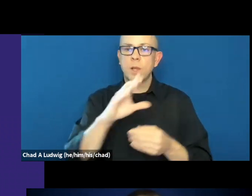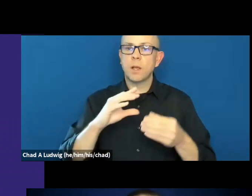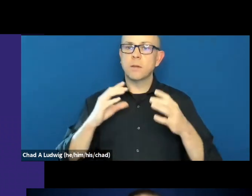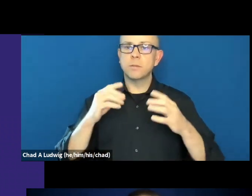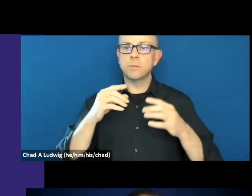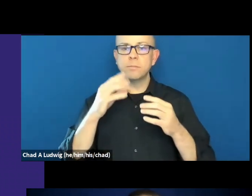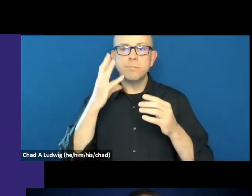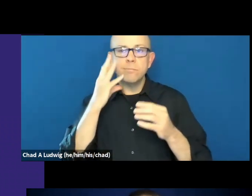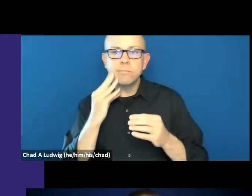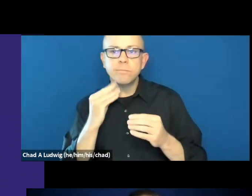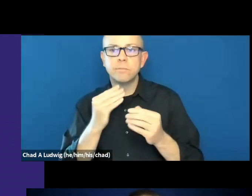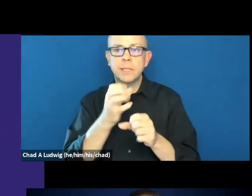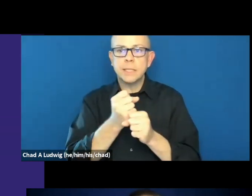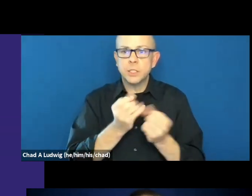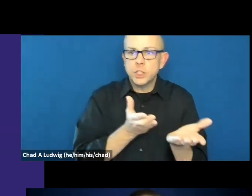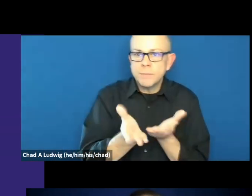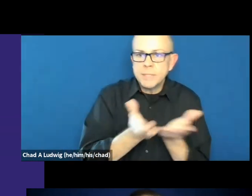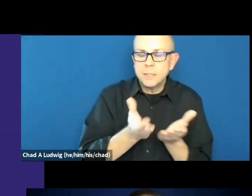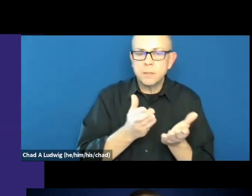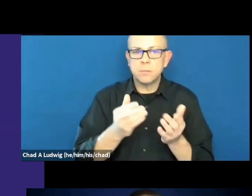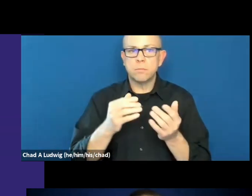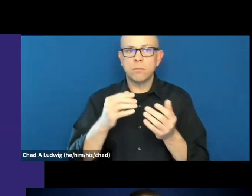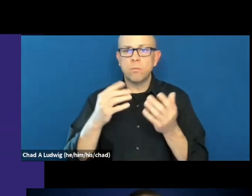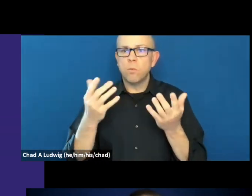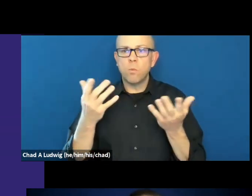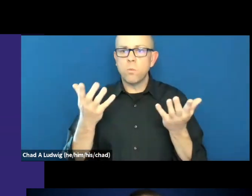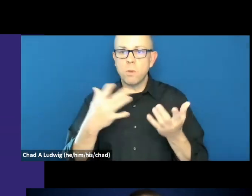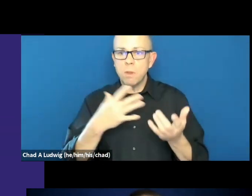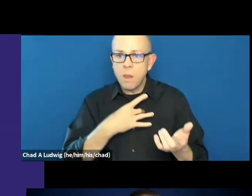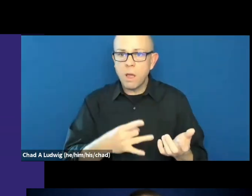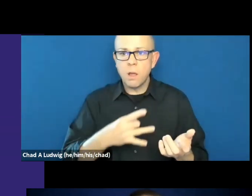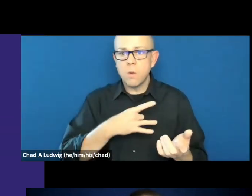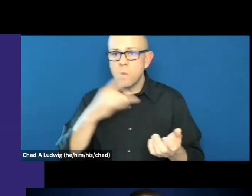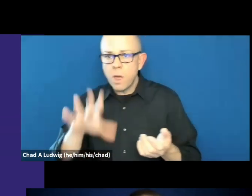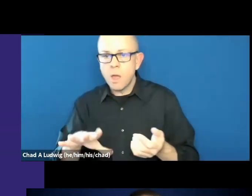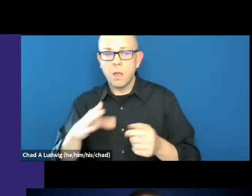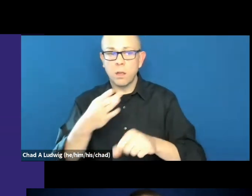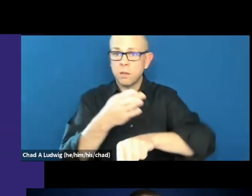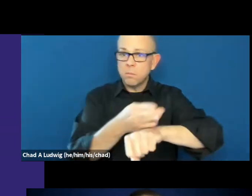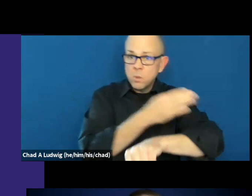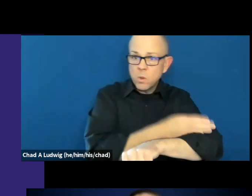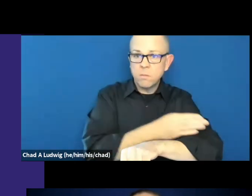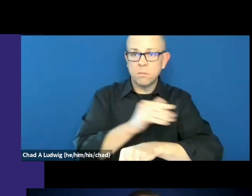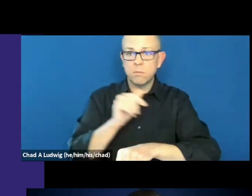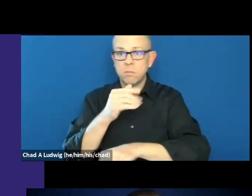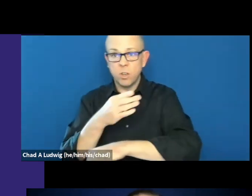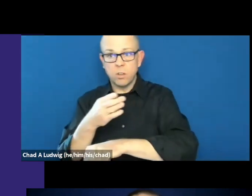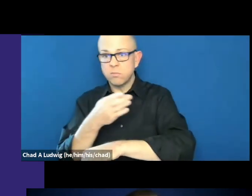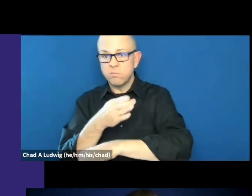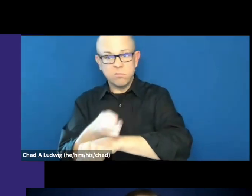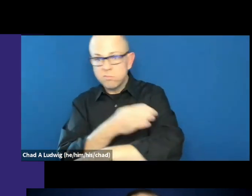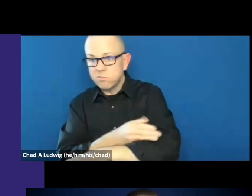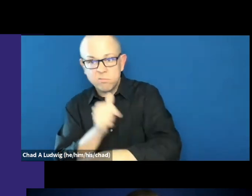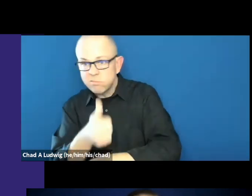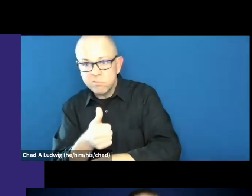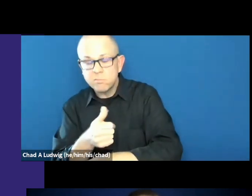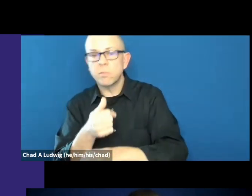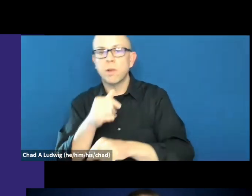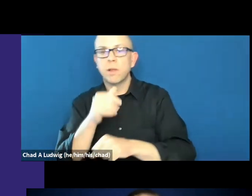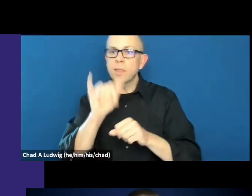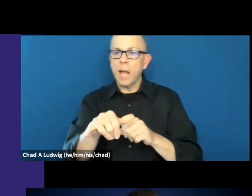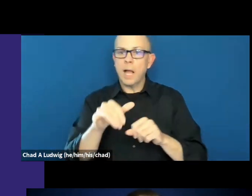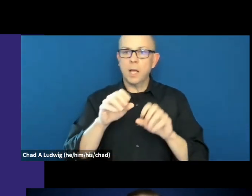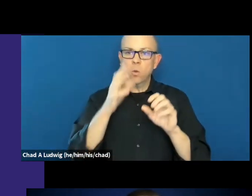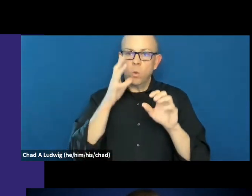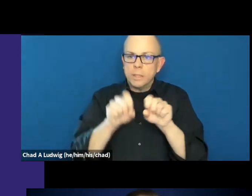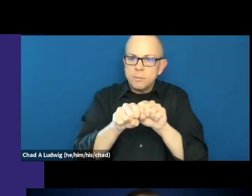collect surveys as well for clients who are looking to get services about what kind of services they like, what they